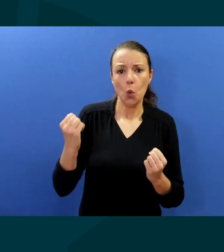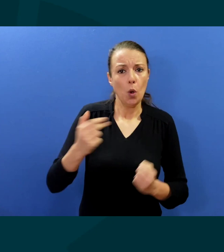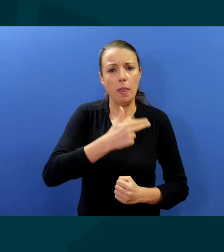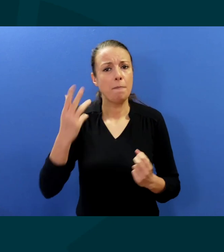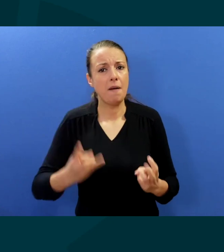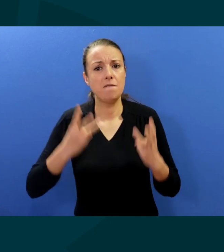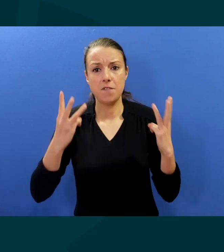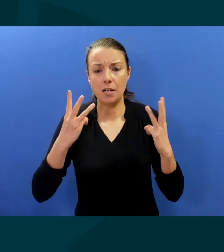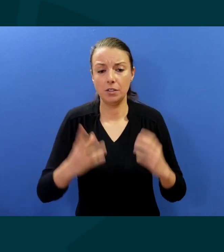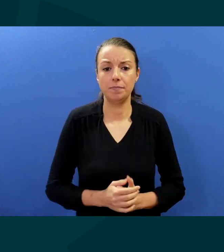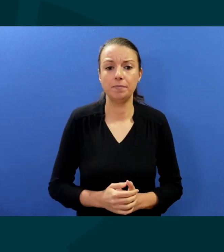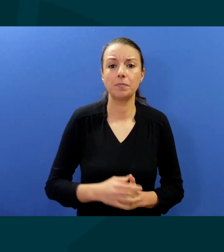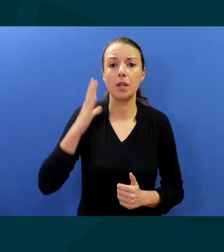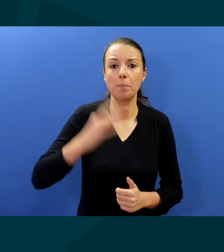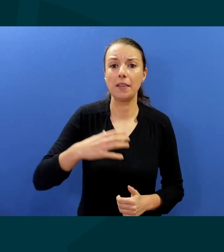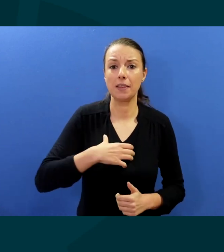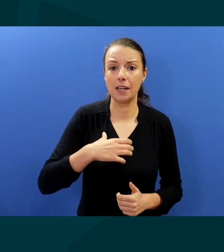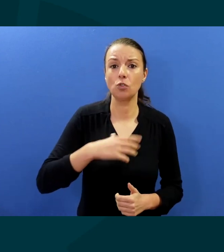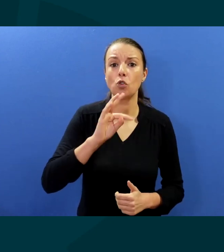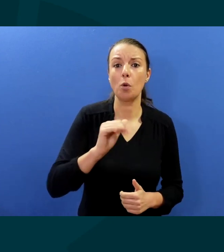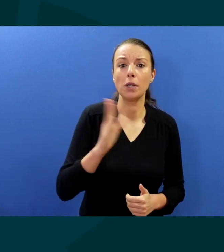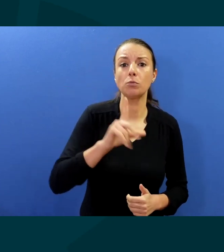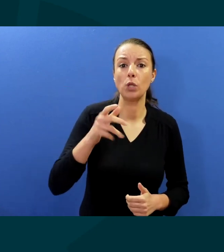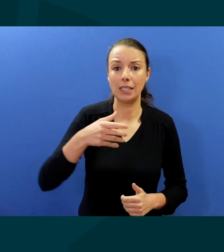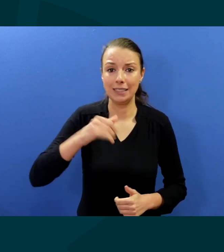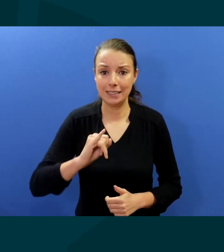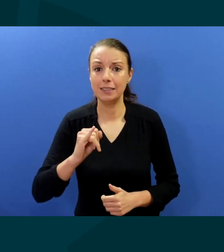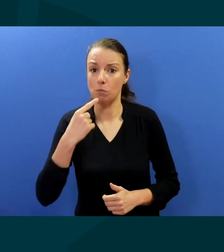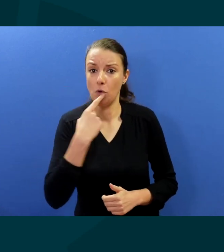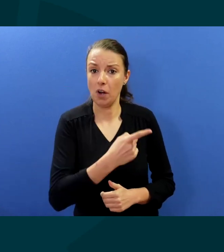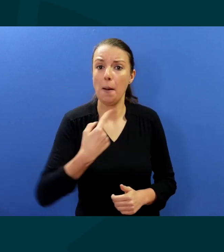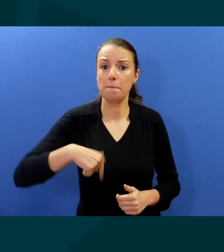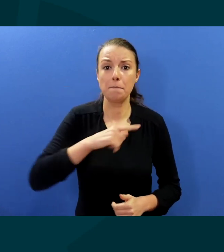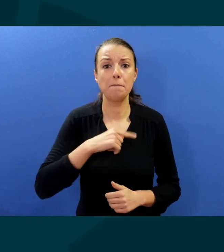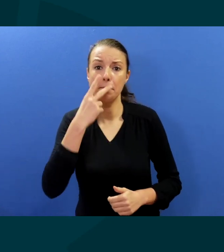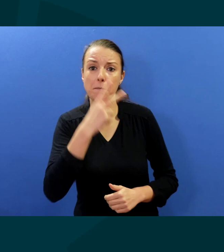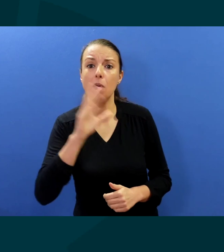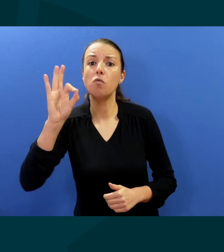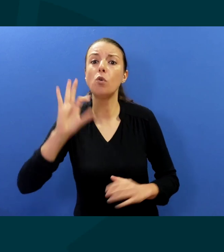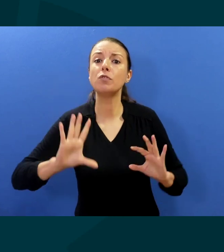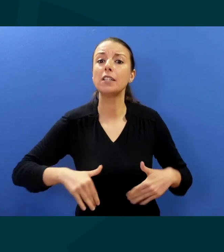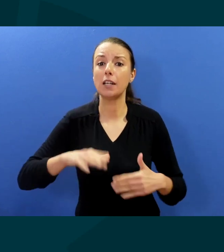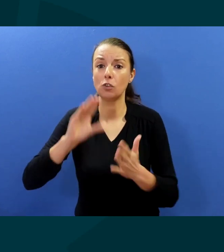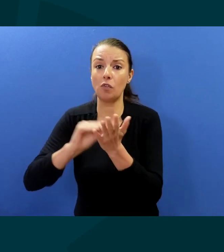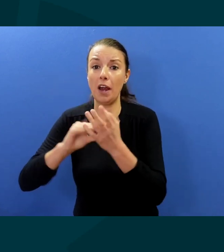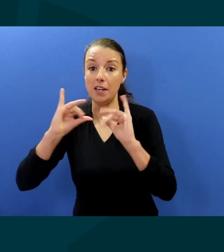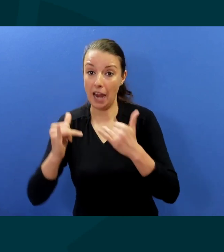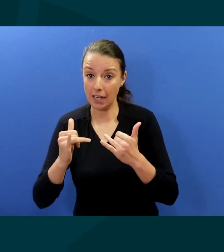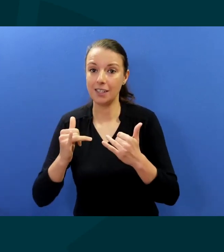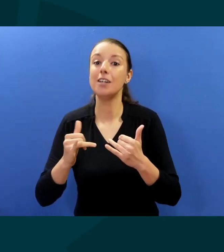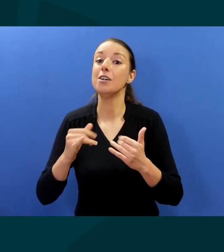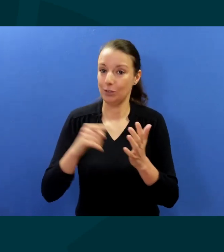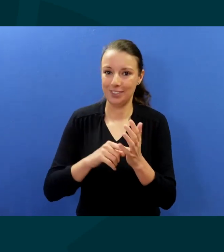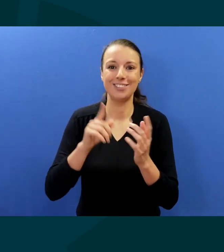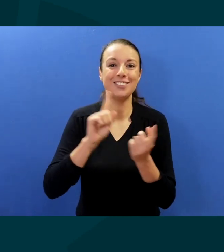mobility. This is a very important topic. Just as Tomasz Podkański has said before, we're going to look